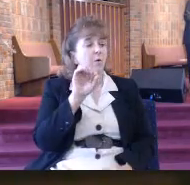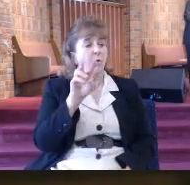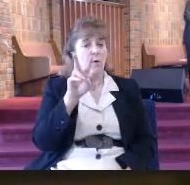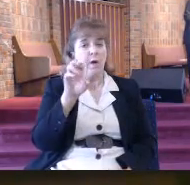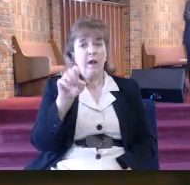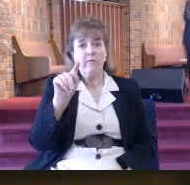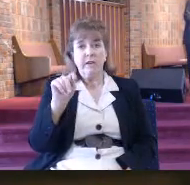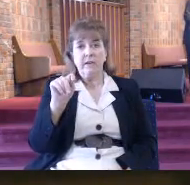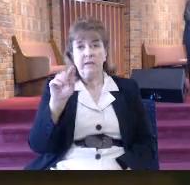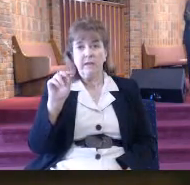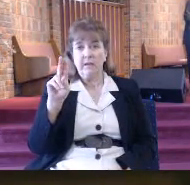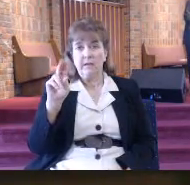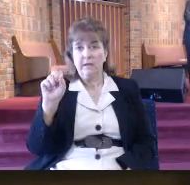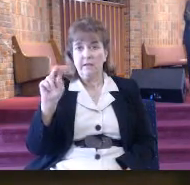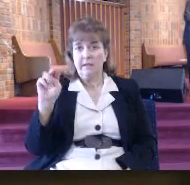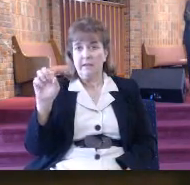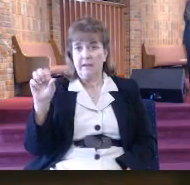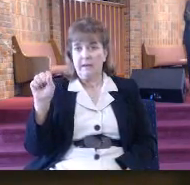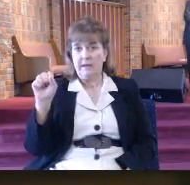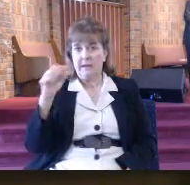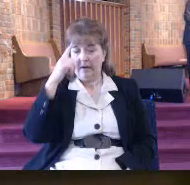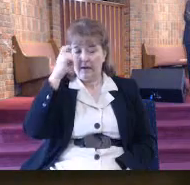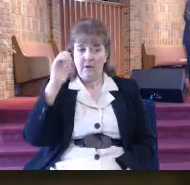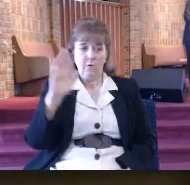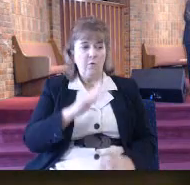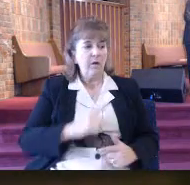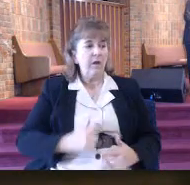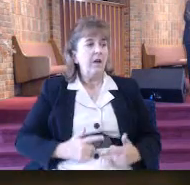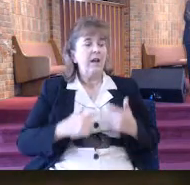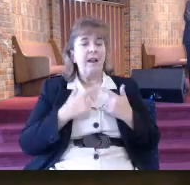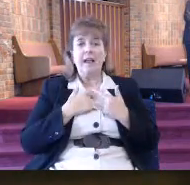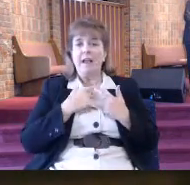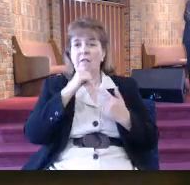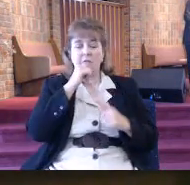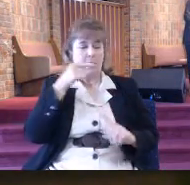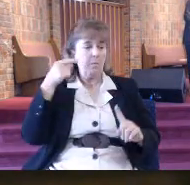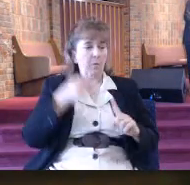For one's life does not consist in the abundance of the things he possesses."